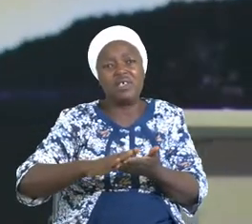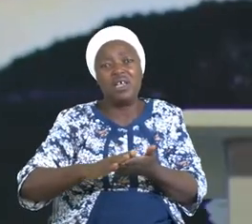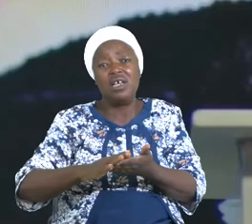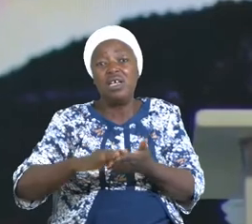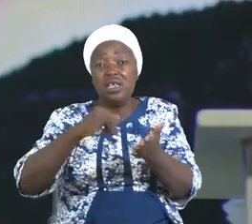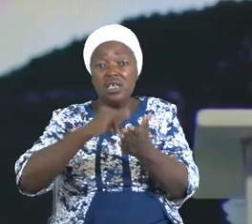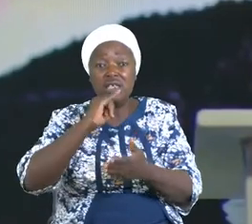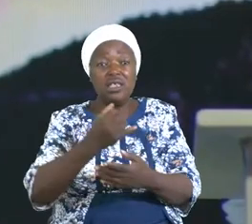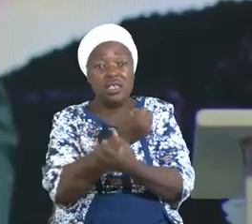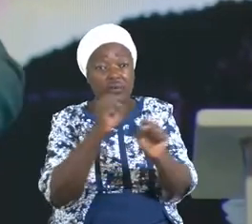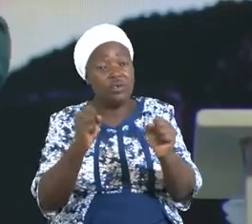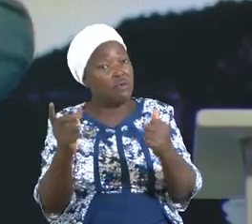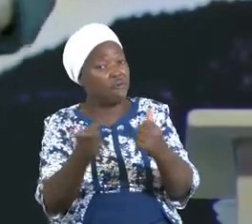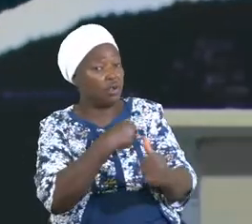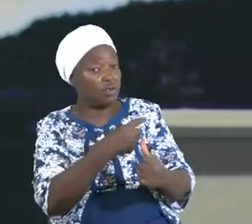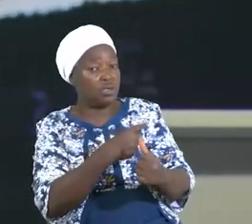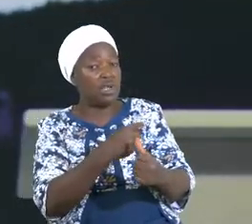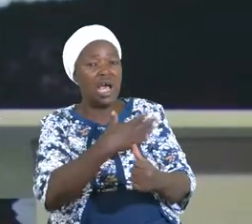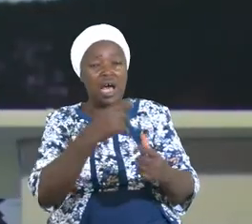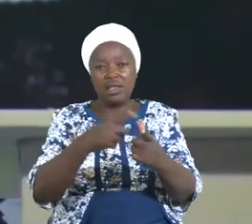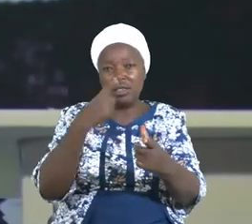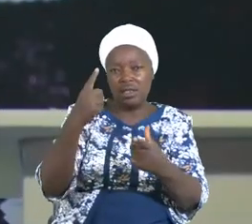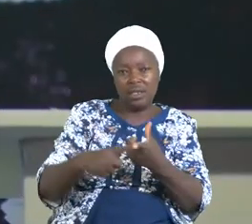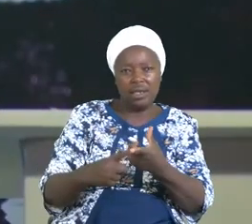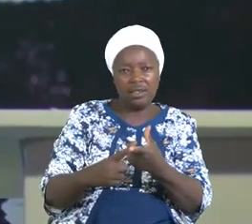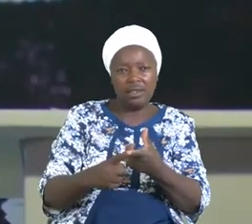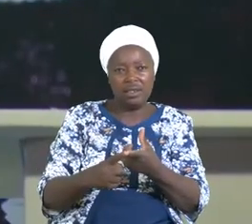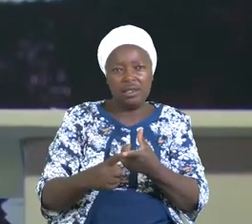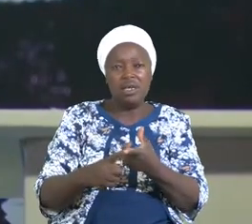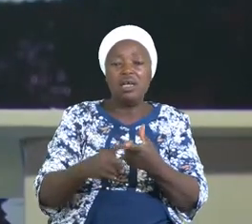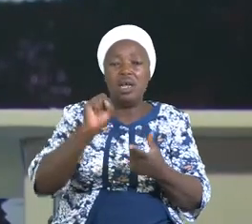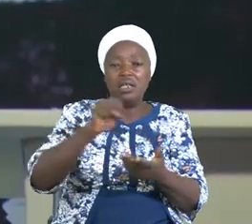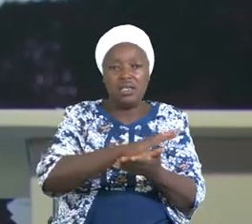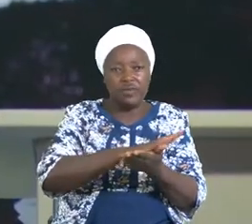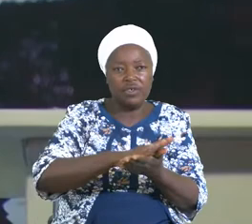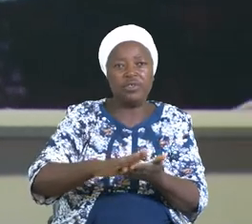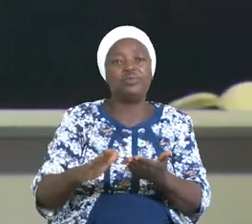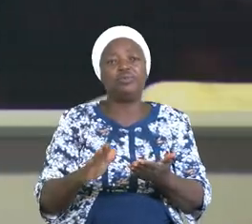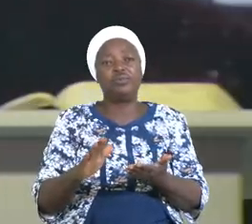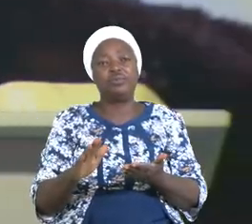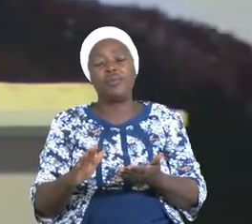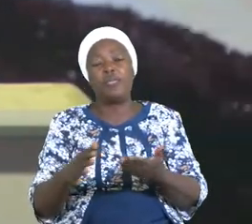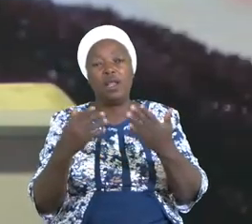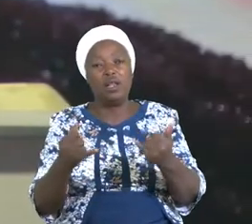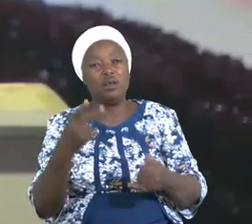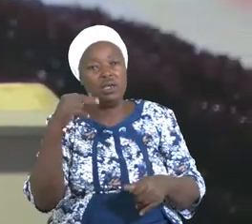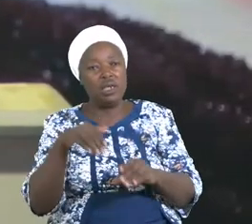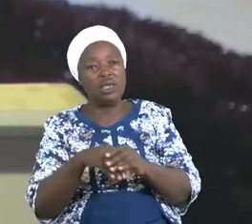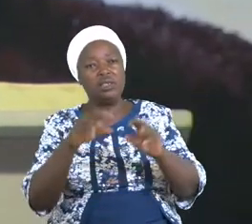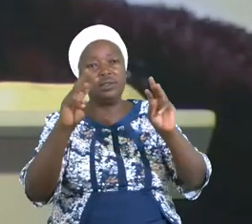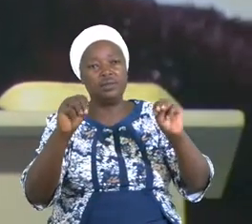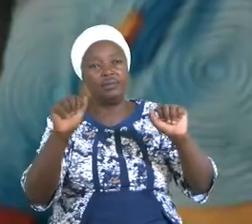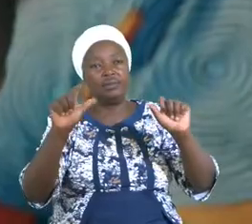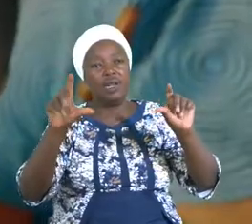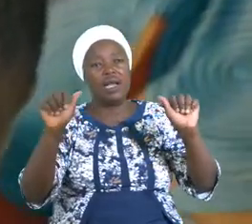salvation first, and then the sanctification. We're looking at Malachi chapter